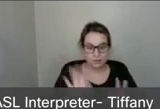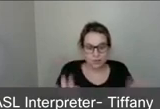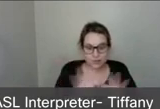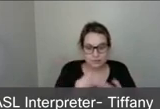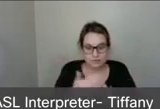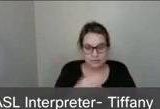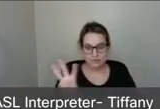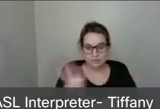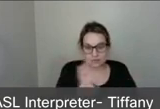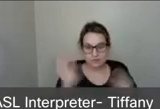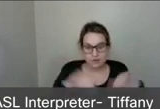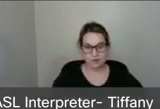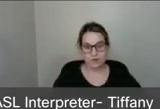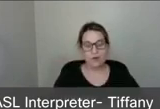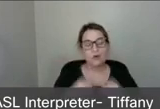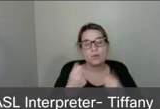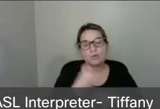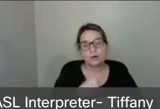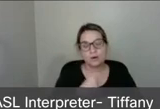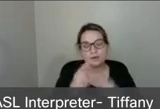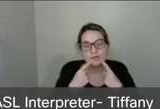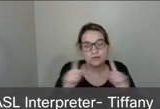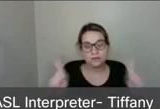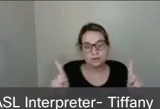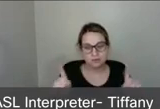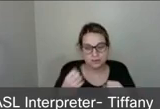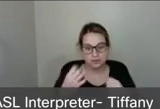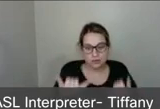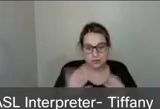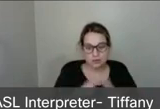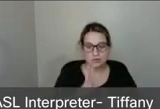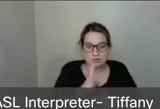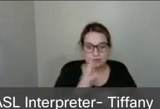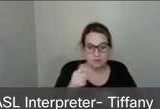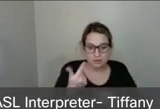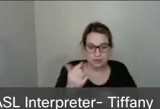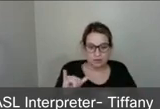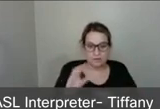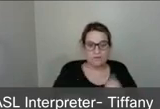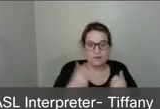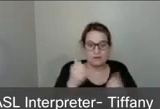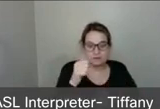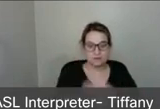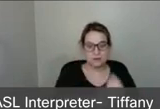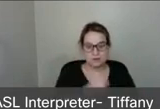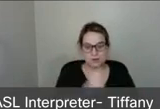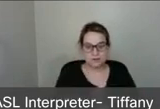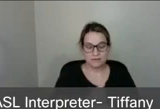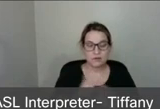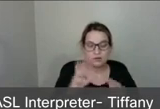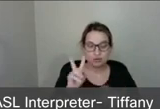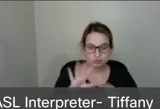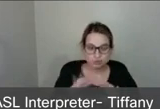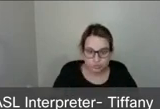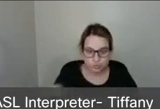and we work well with our neighboring cities. Today, I'd like to talk about Goodyear, where I've lived for the past decade and have built my family of two littles who have grown to love